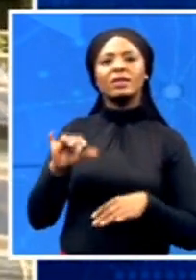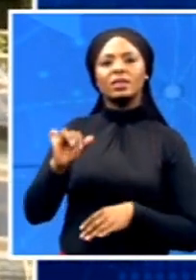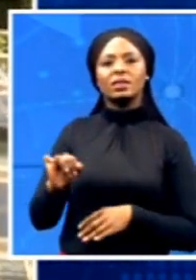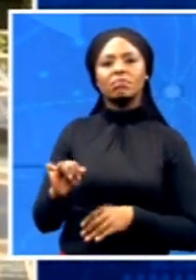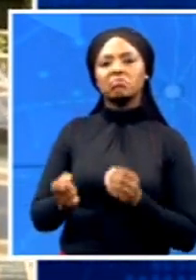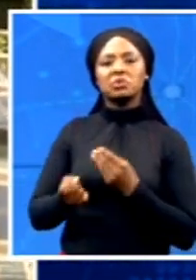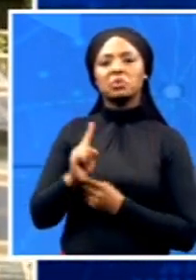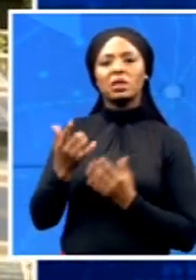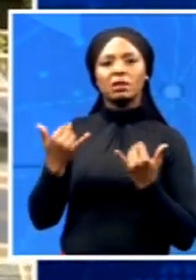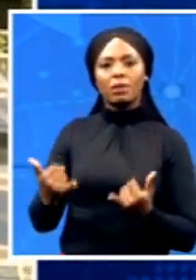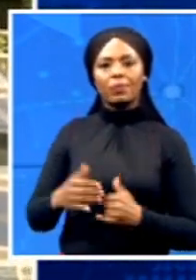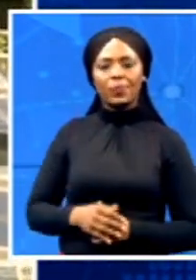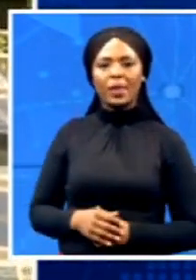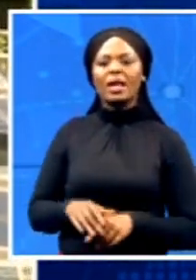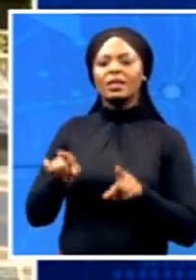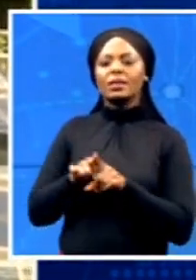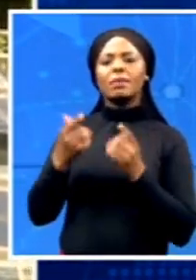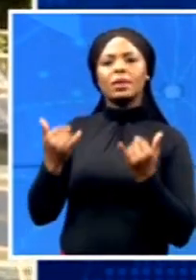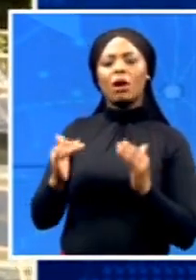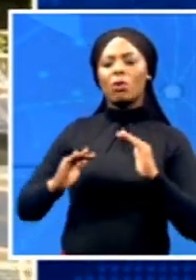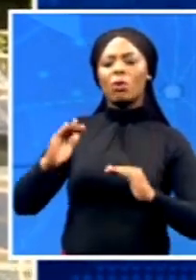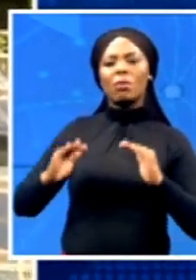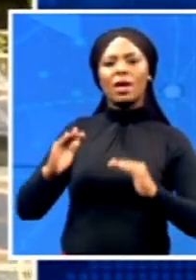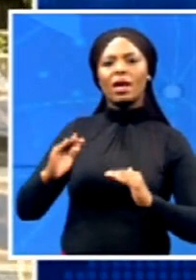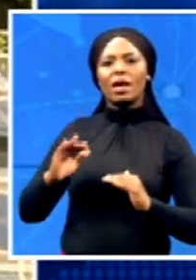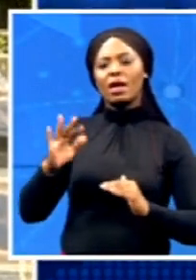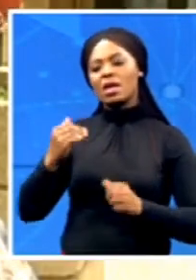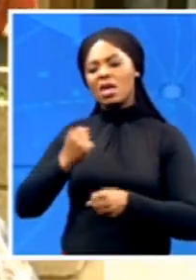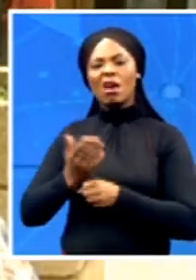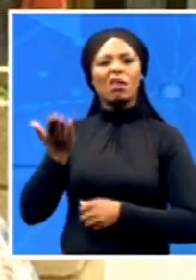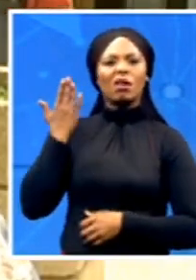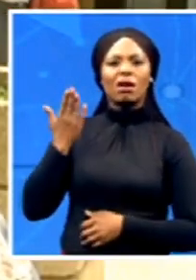it compare to other years when you factor in COVID-19?